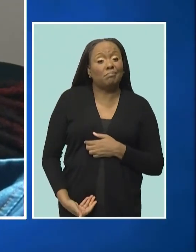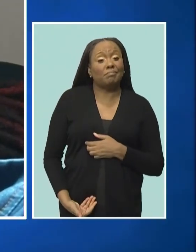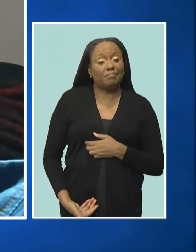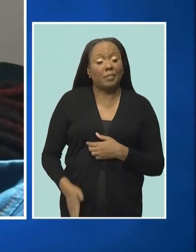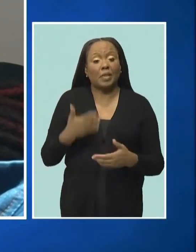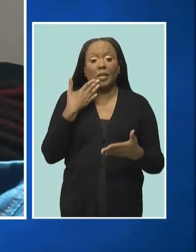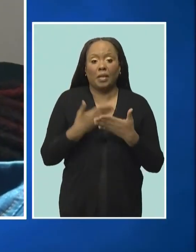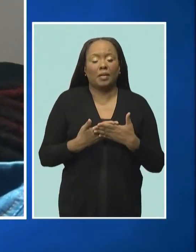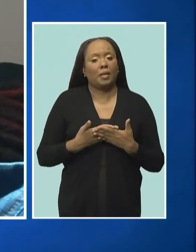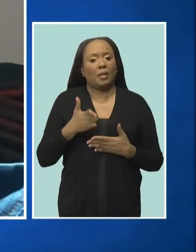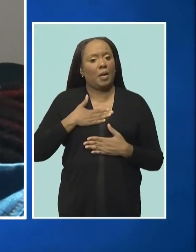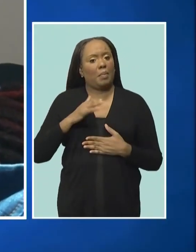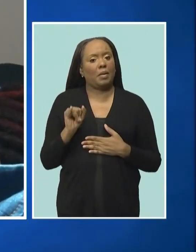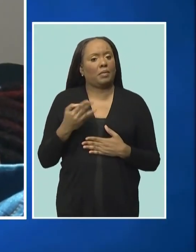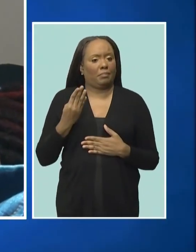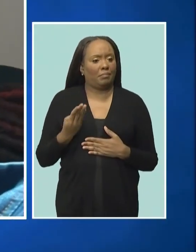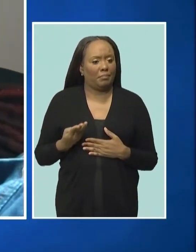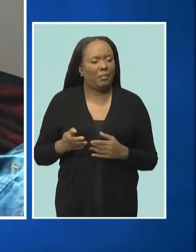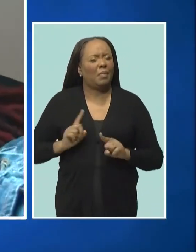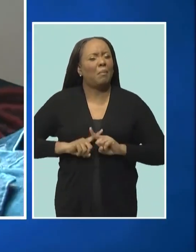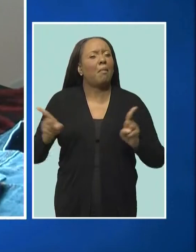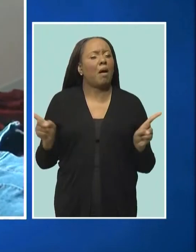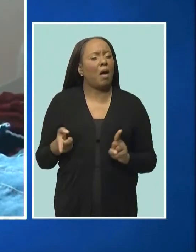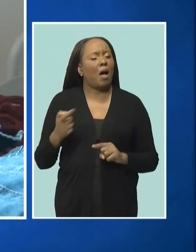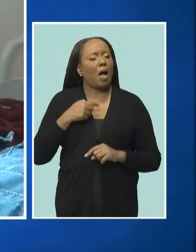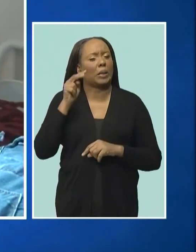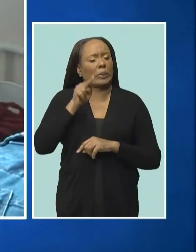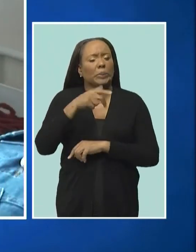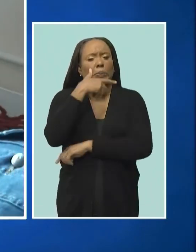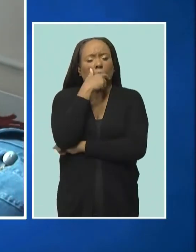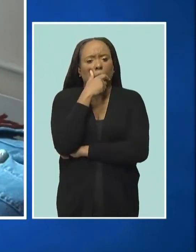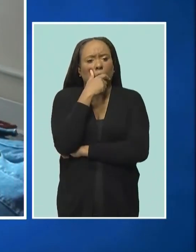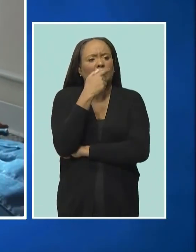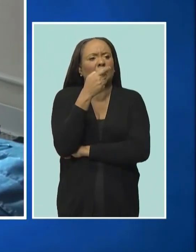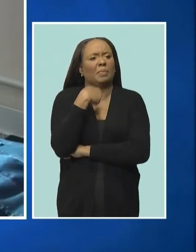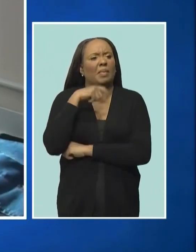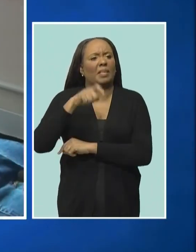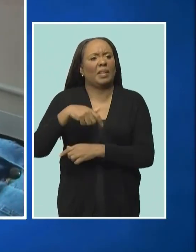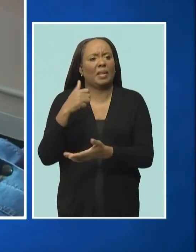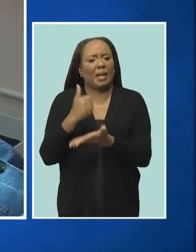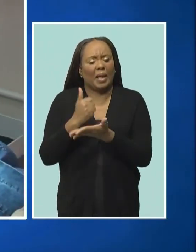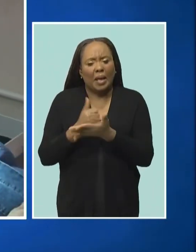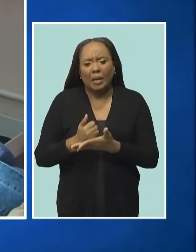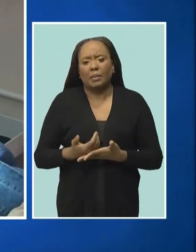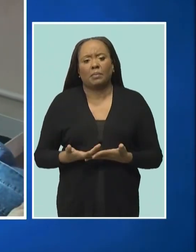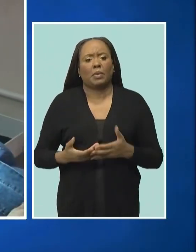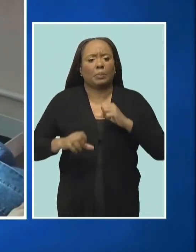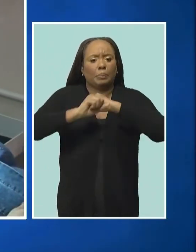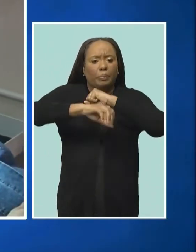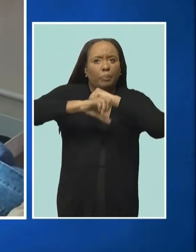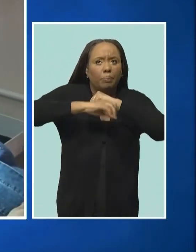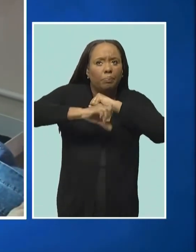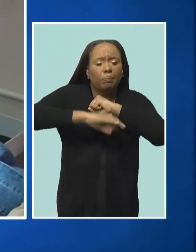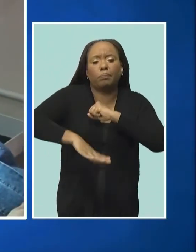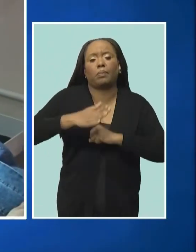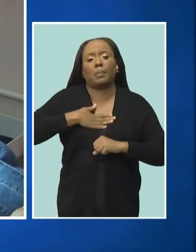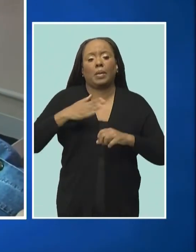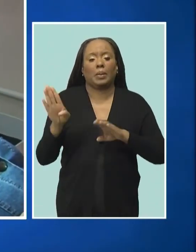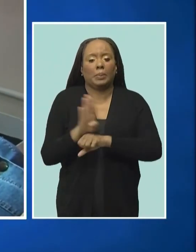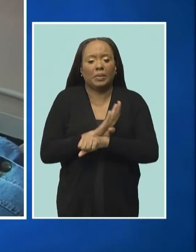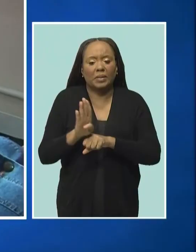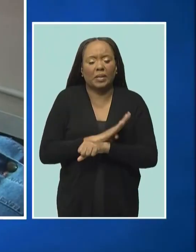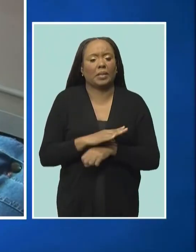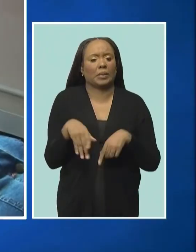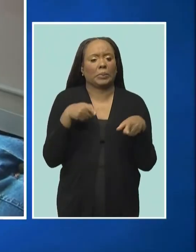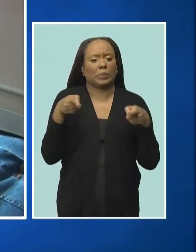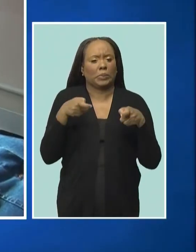good at my craft. However, I would have realized that I would have needed assistance in marketing my business better and managing my